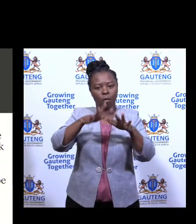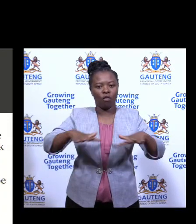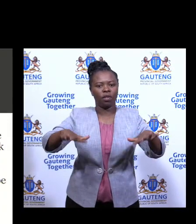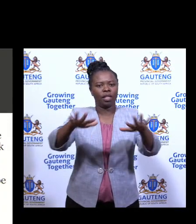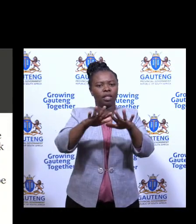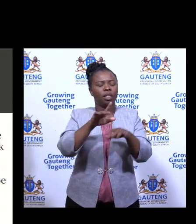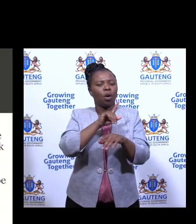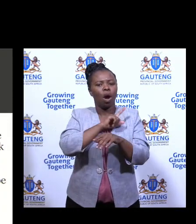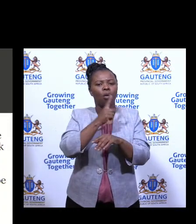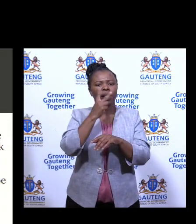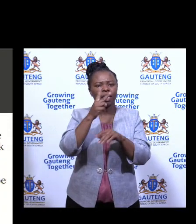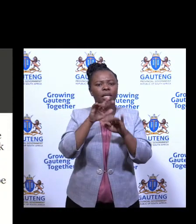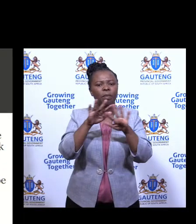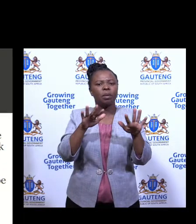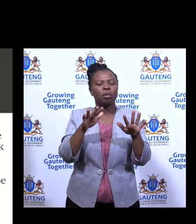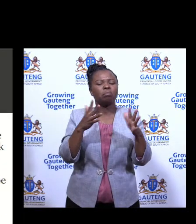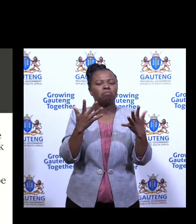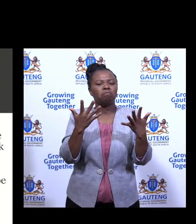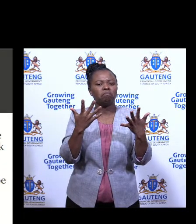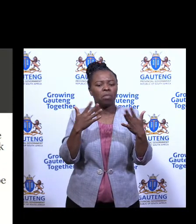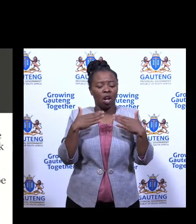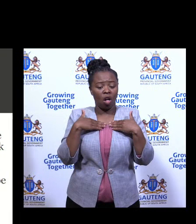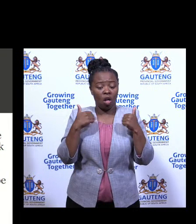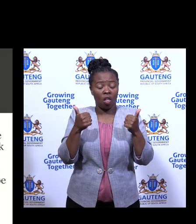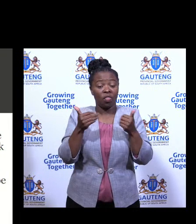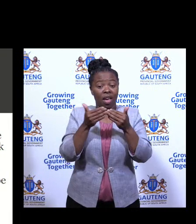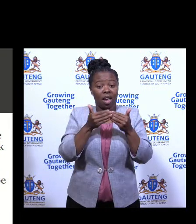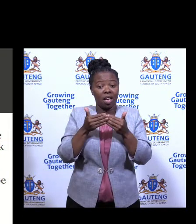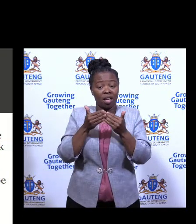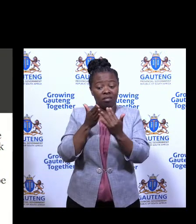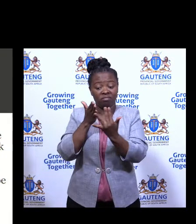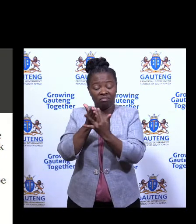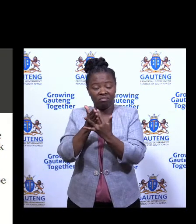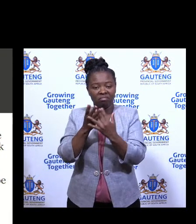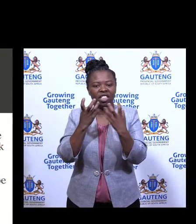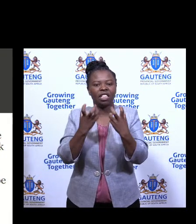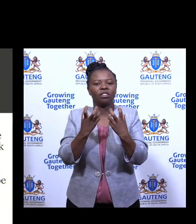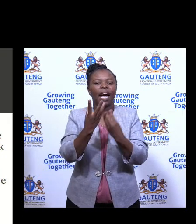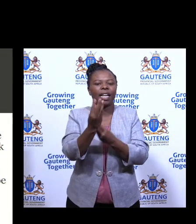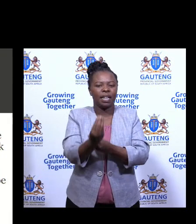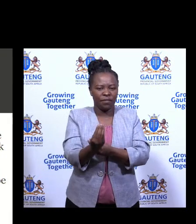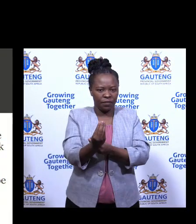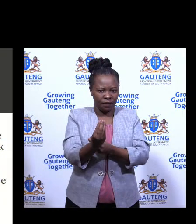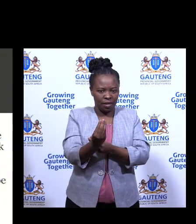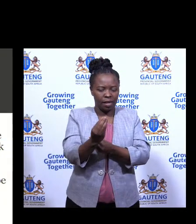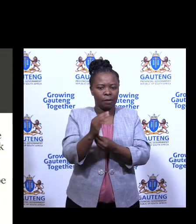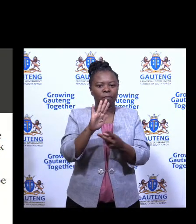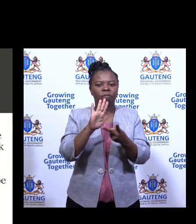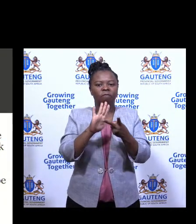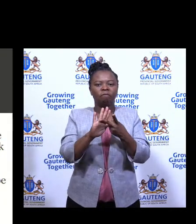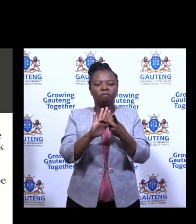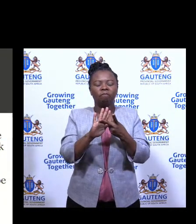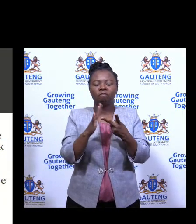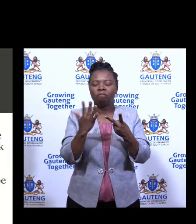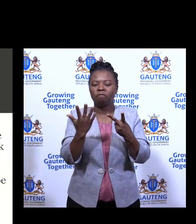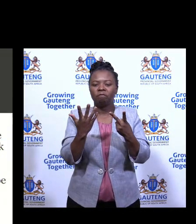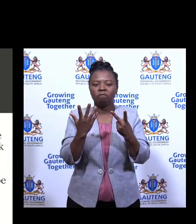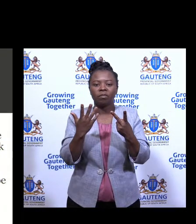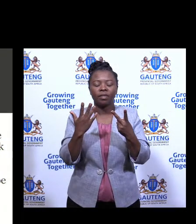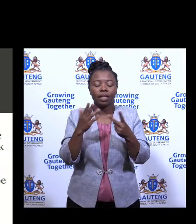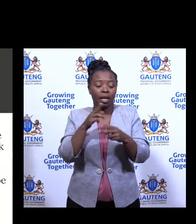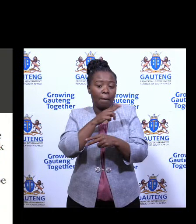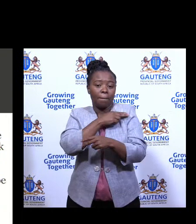where people have experienced difficulty accessing healthcare in the past and those who have access to medical